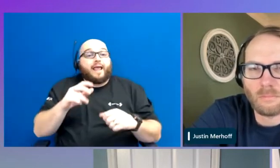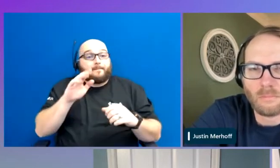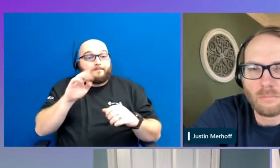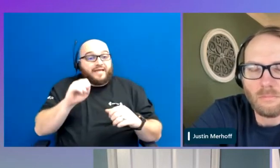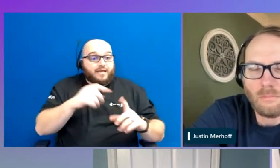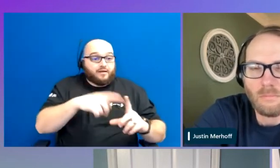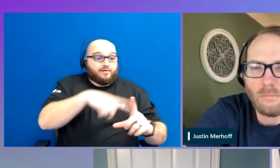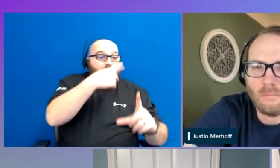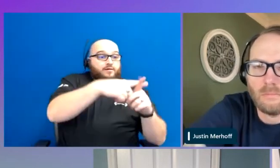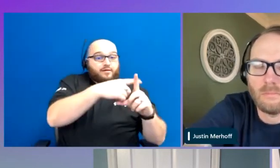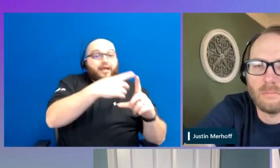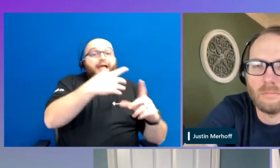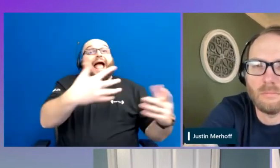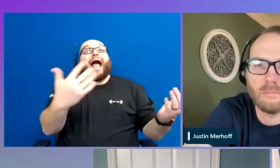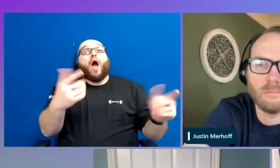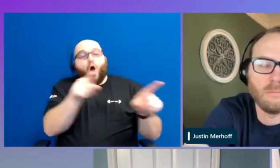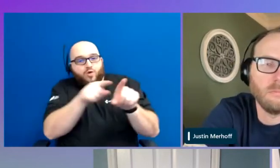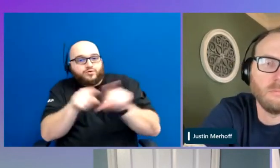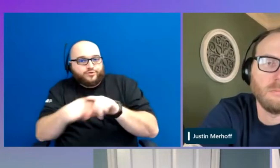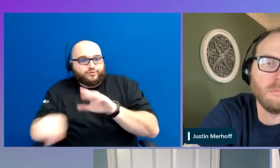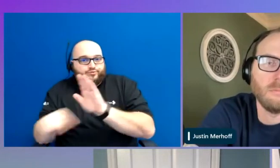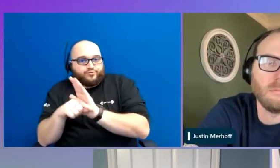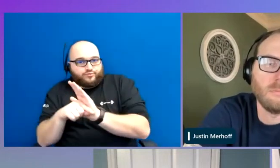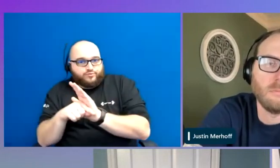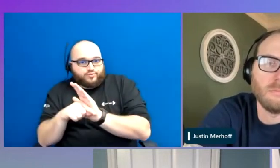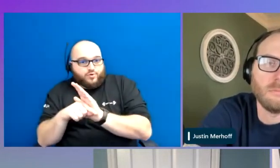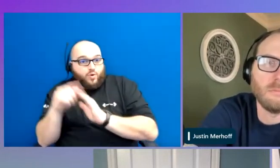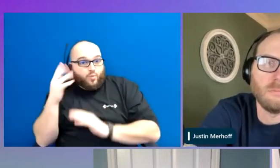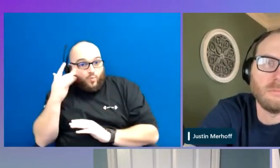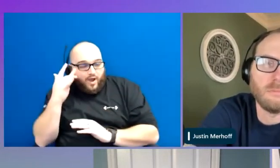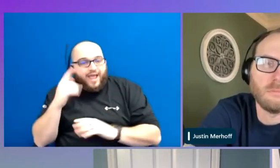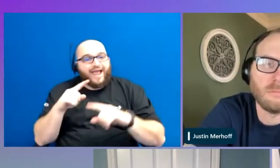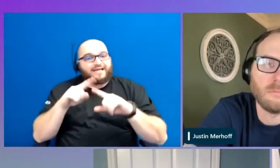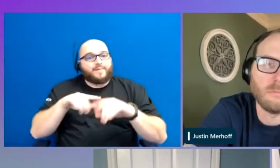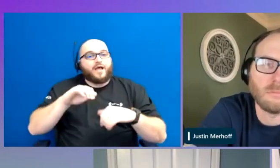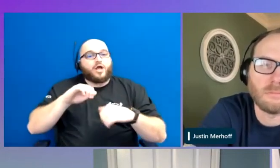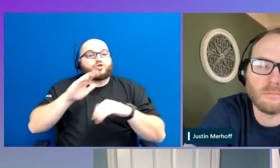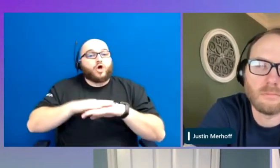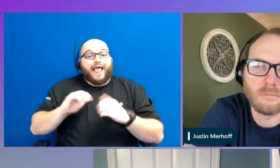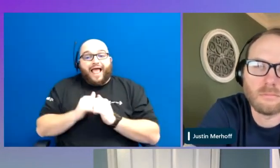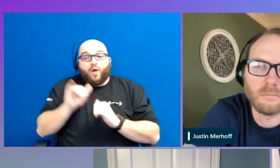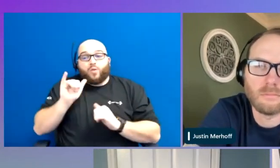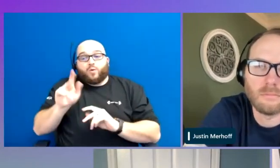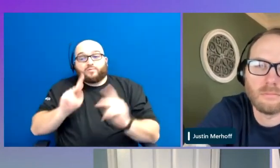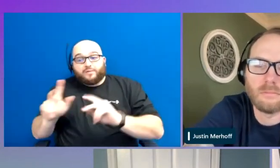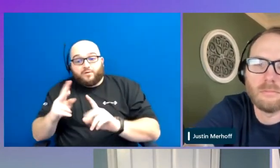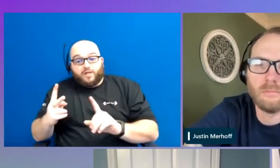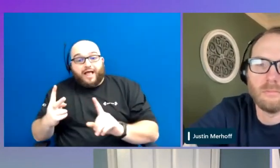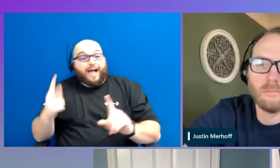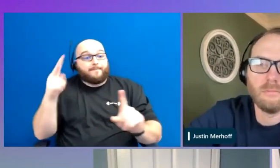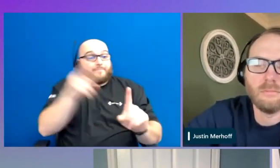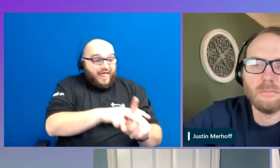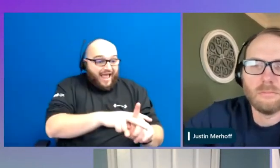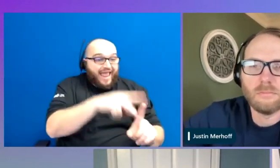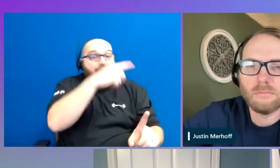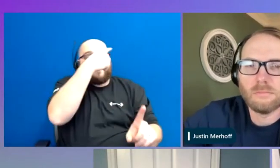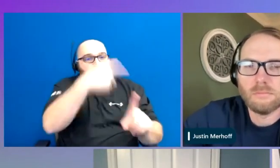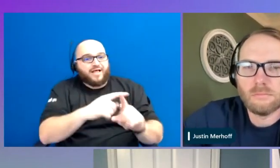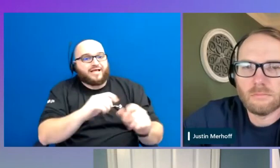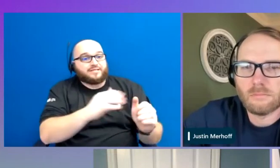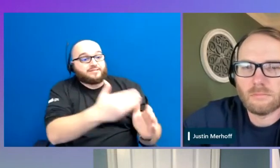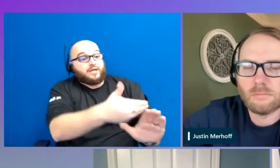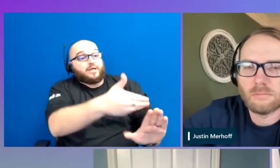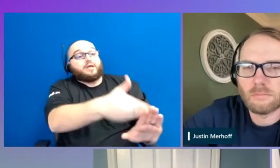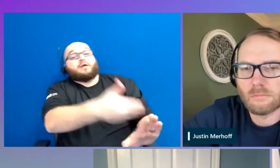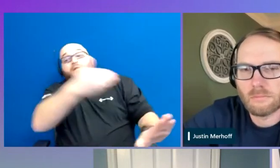detriment. It just depends on how it's been applied and how it's been developed. So I think what we just need to